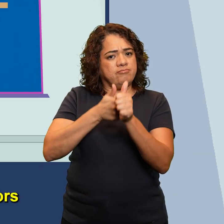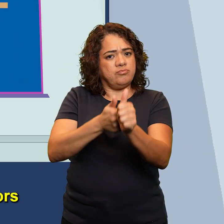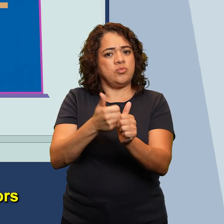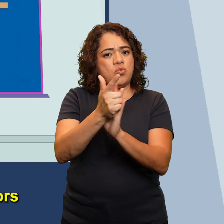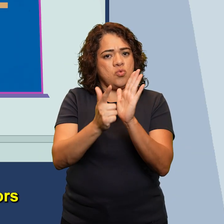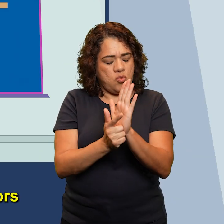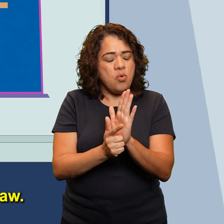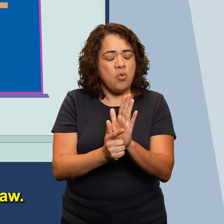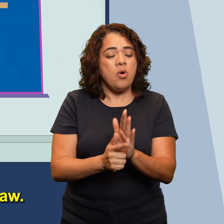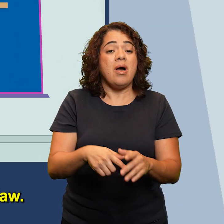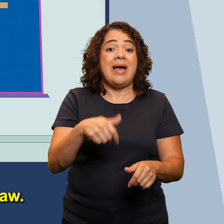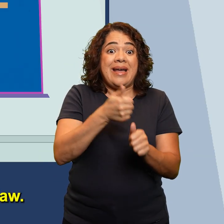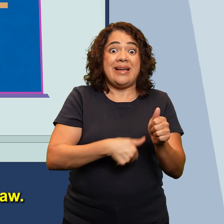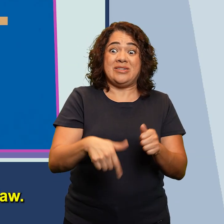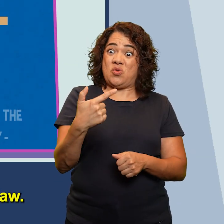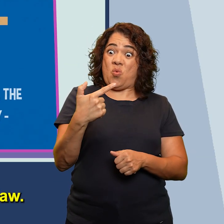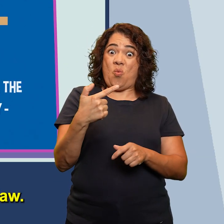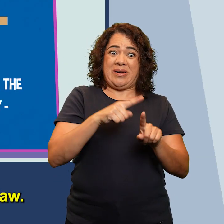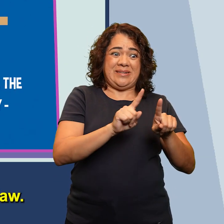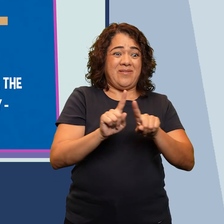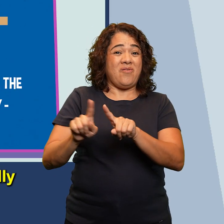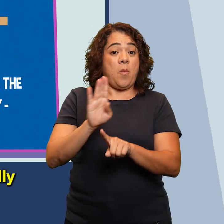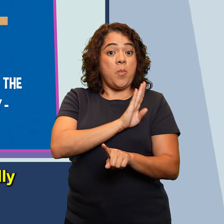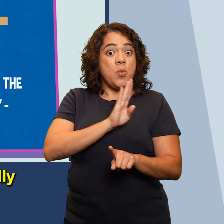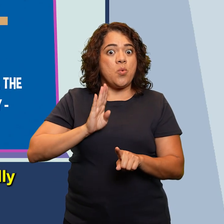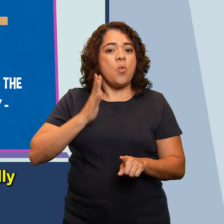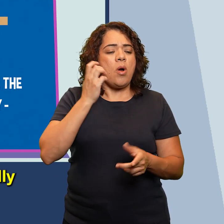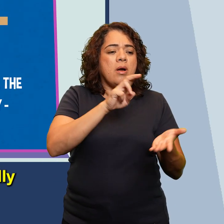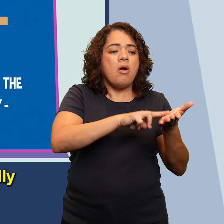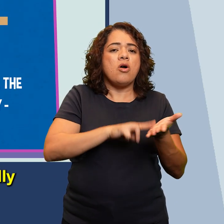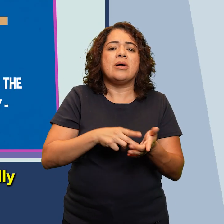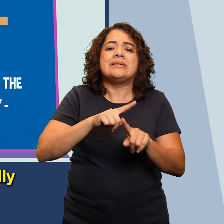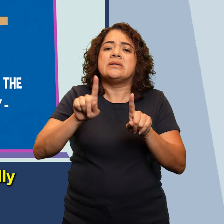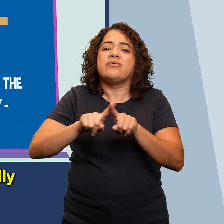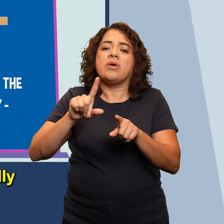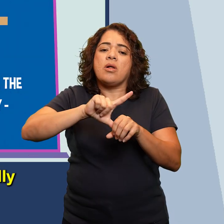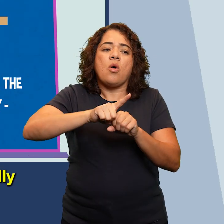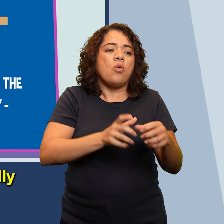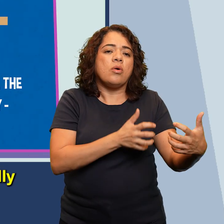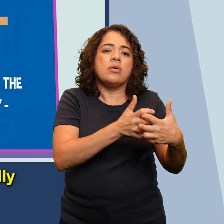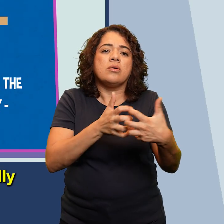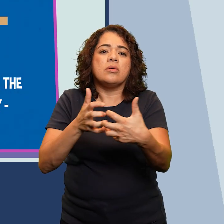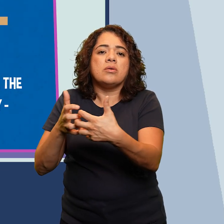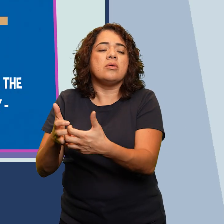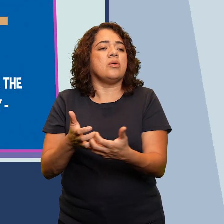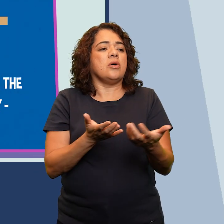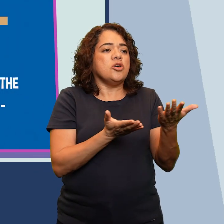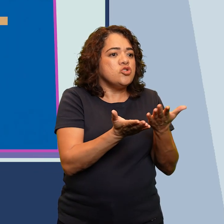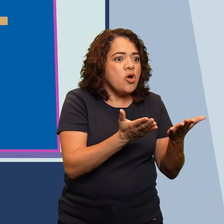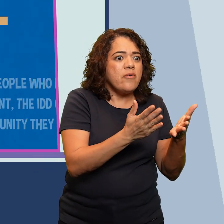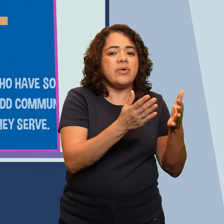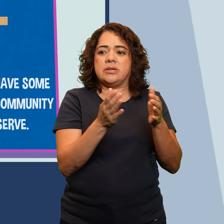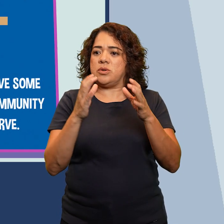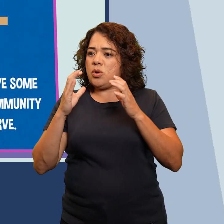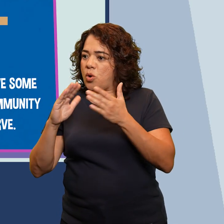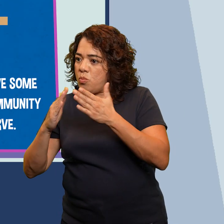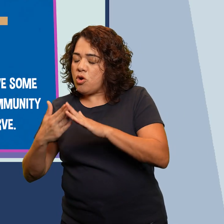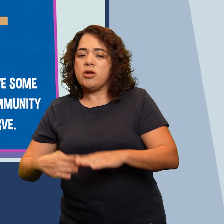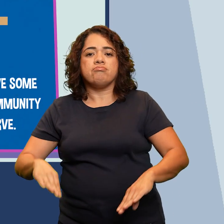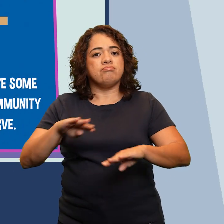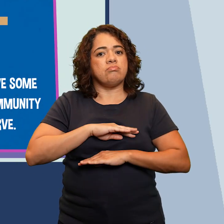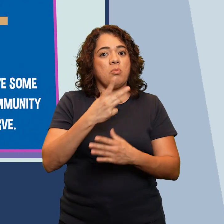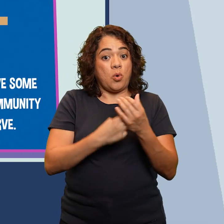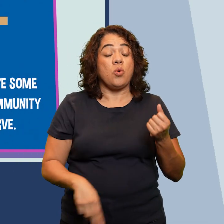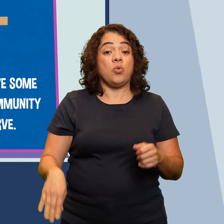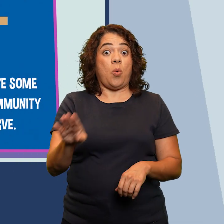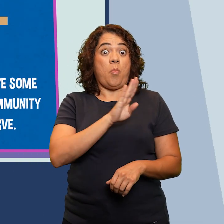relies on its board of directors to ensure it is following the law, the contract, and respectfully and efficiently serving the local community. The boards, by